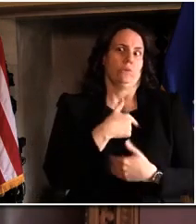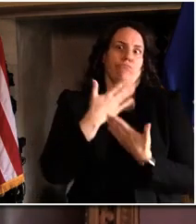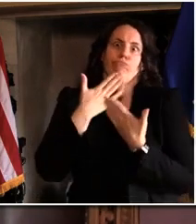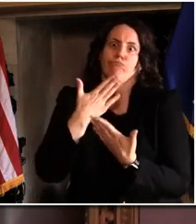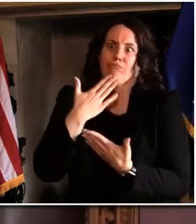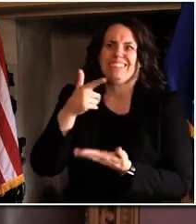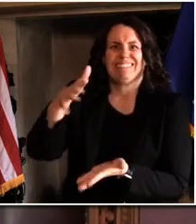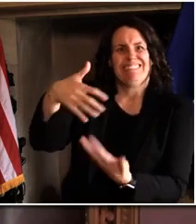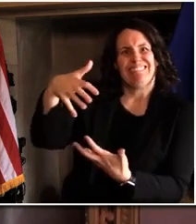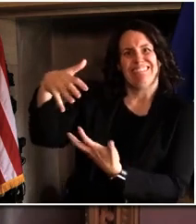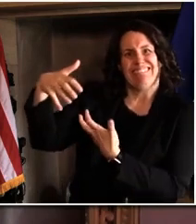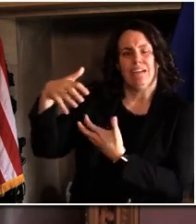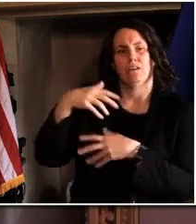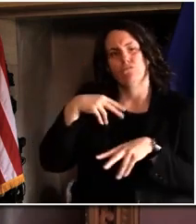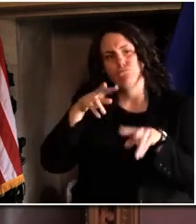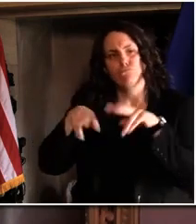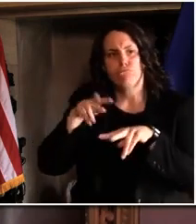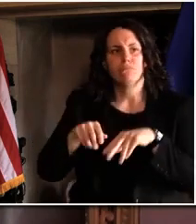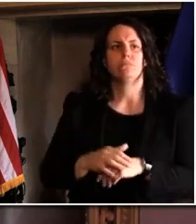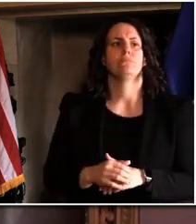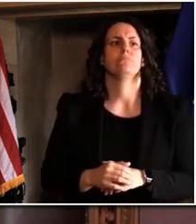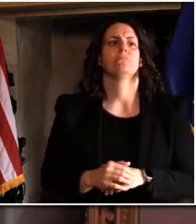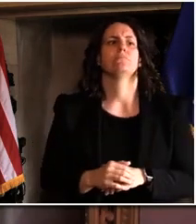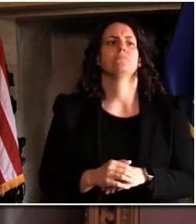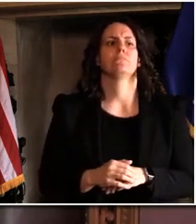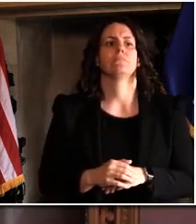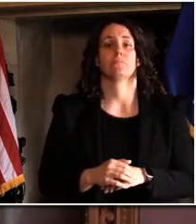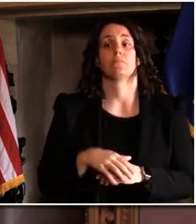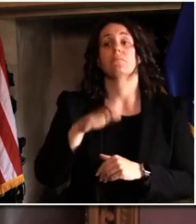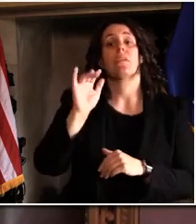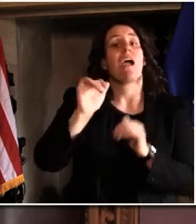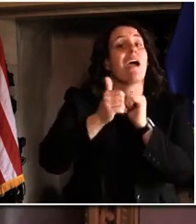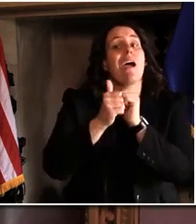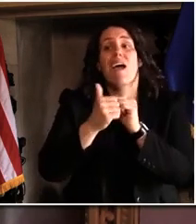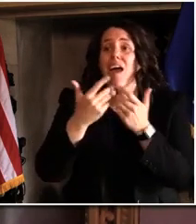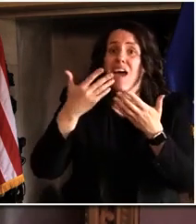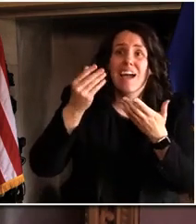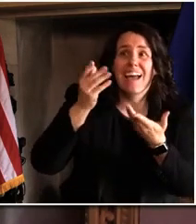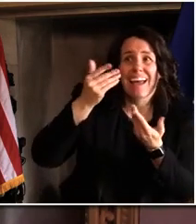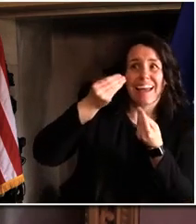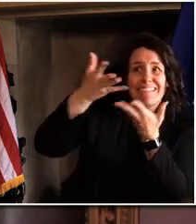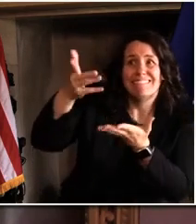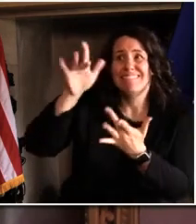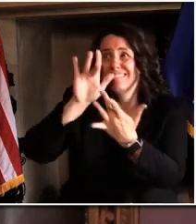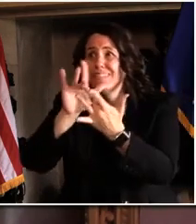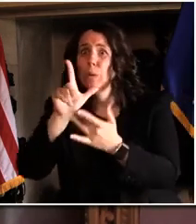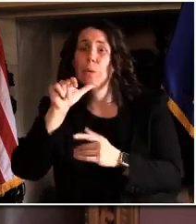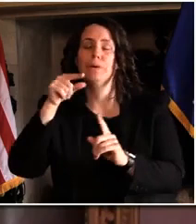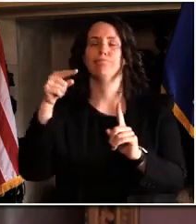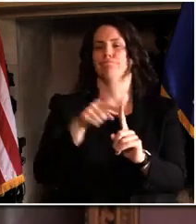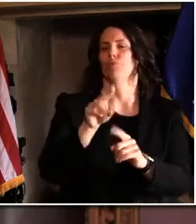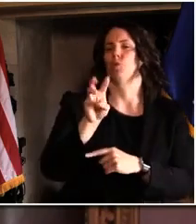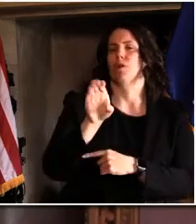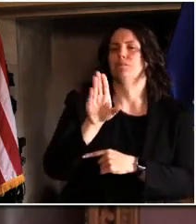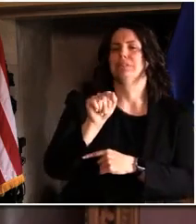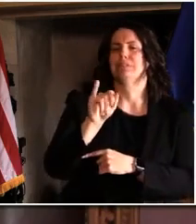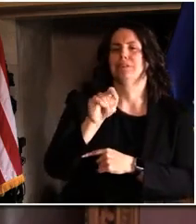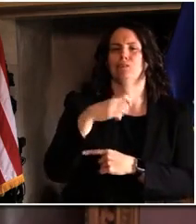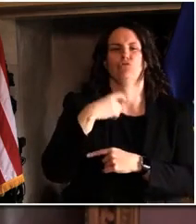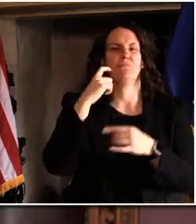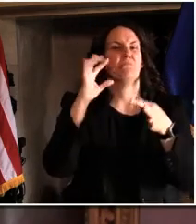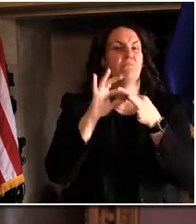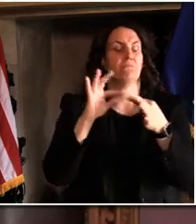will help to streamline that process going forward so our workers on the front line get what they need as quickly as